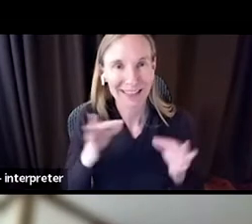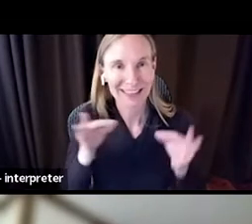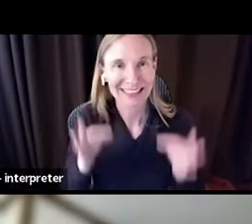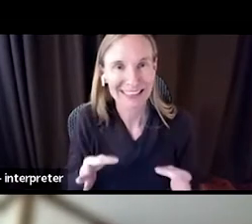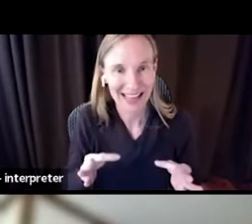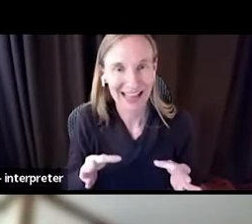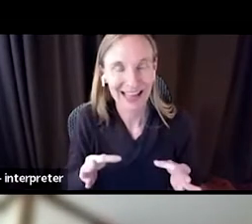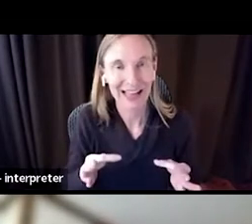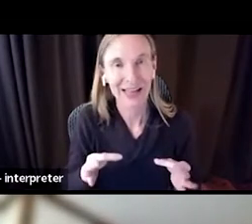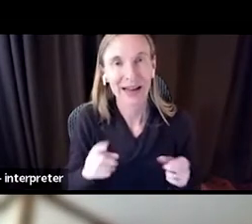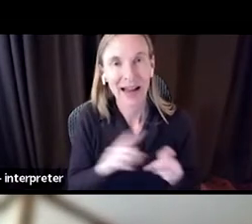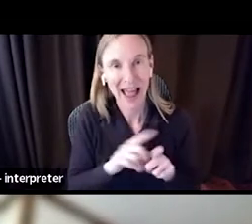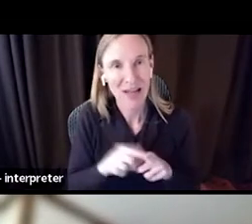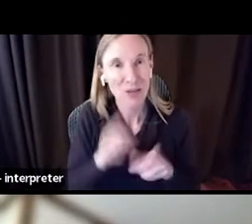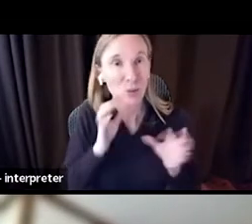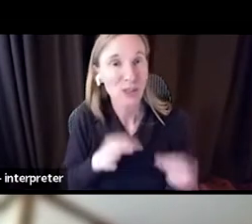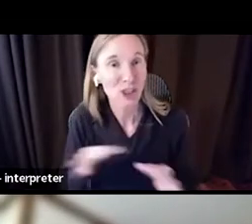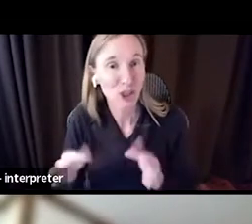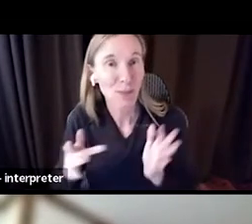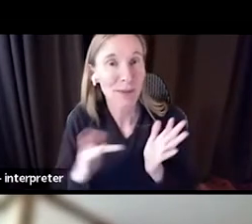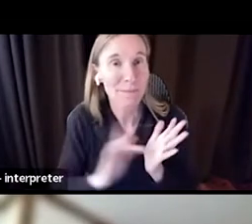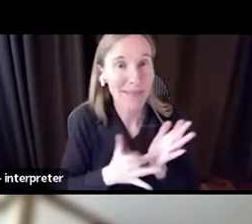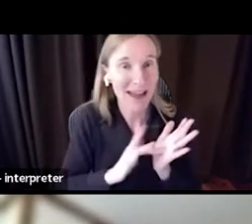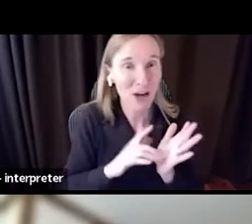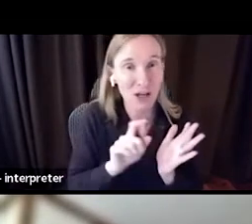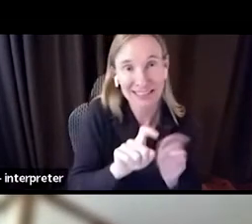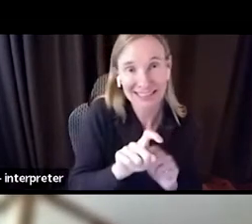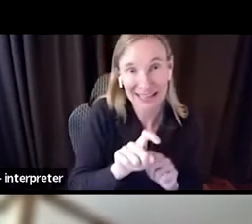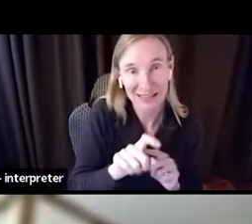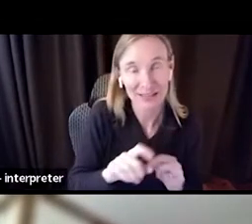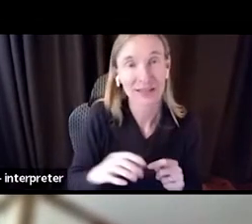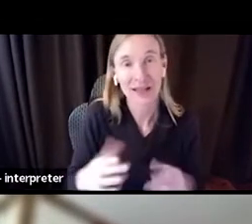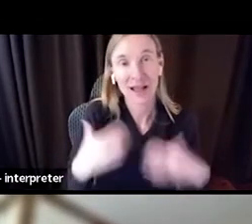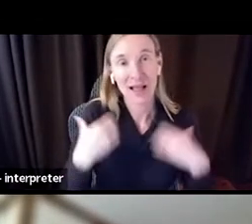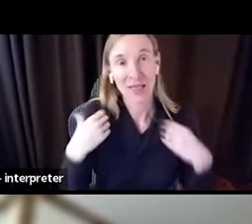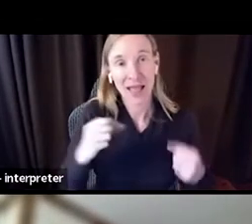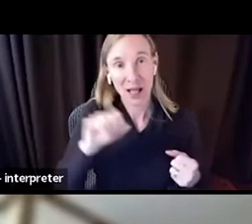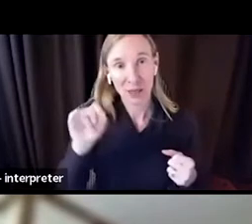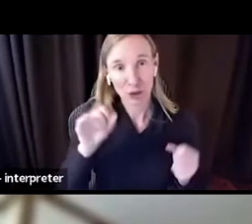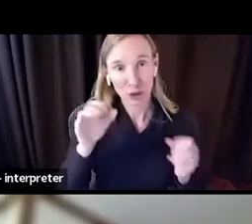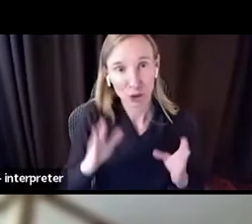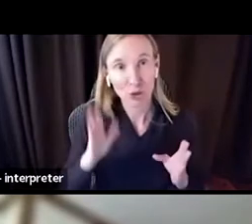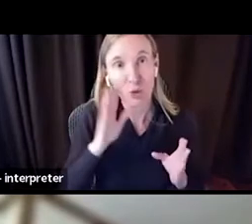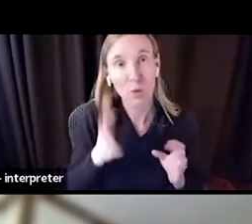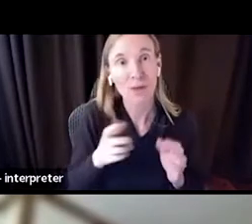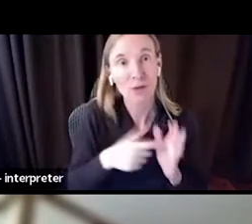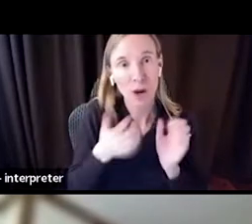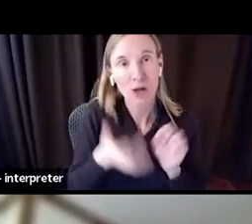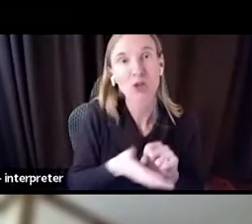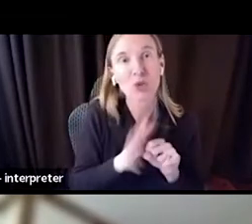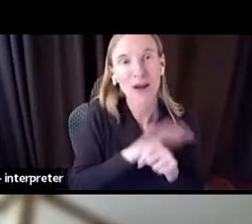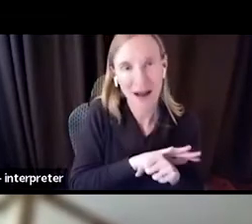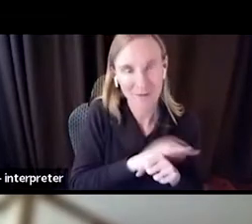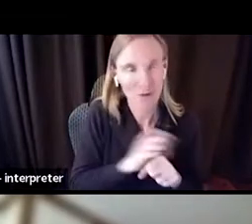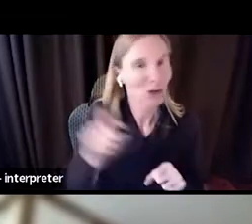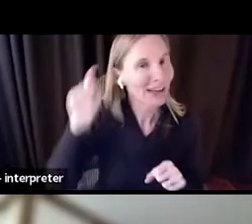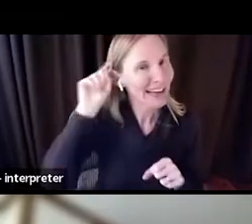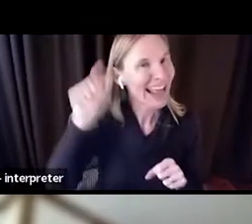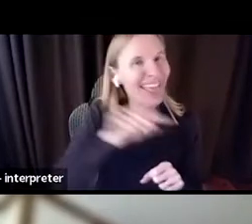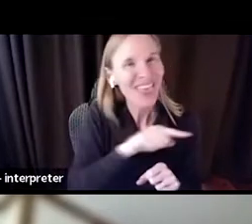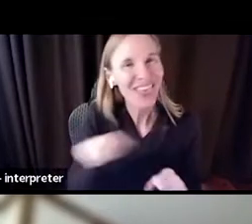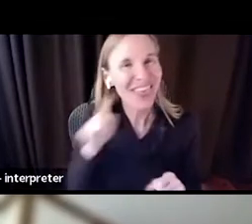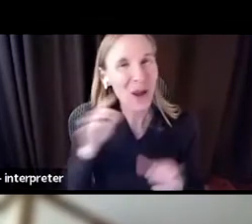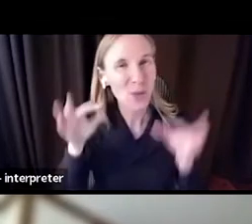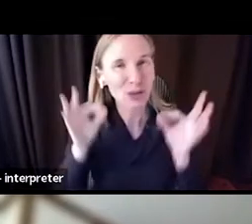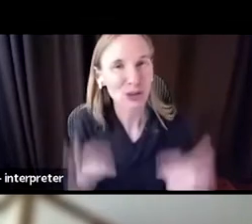medical necessity, the health insurers will be required to cover hearing aids, but then they will determine, for instance, if there's a slew